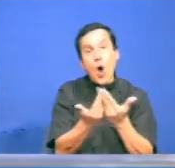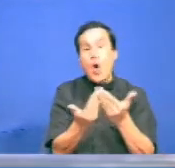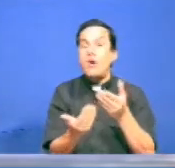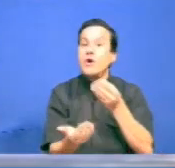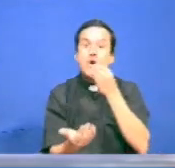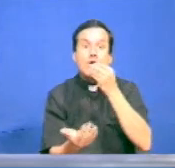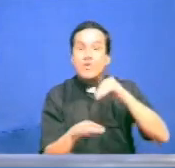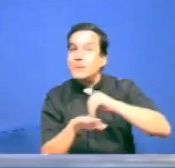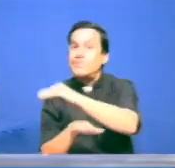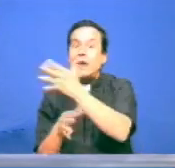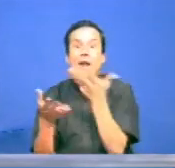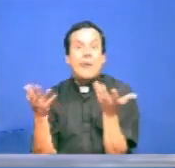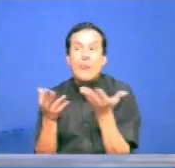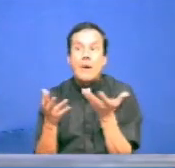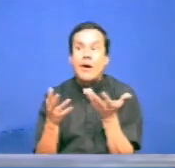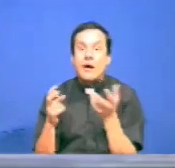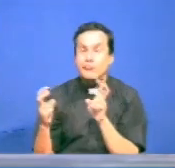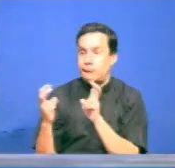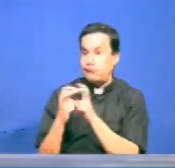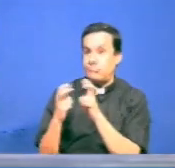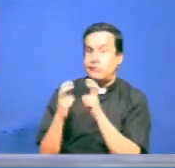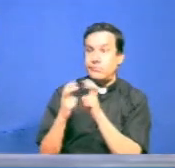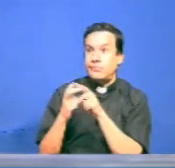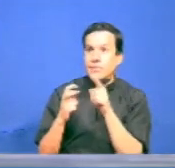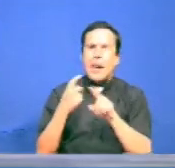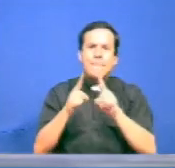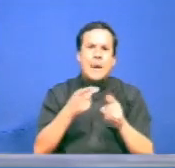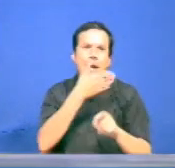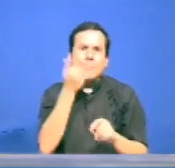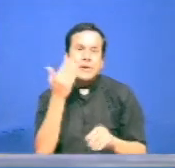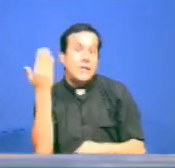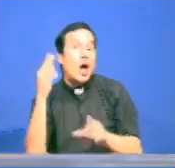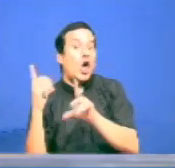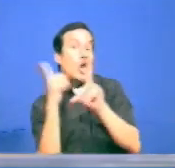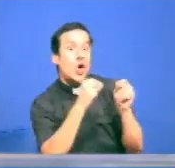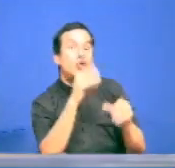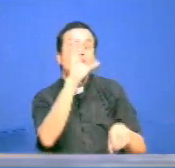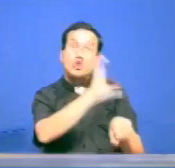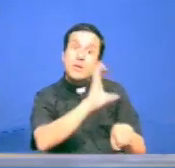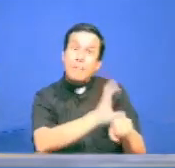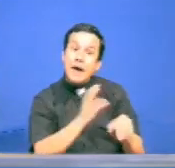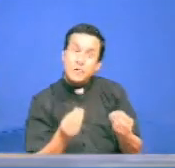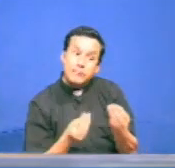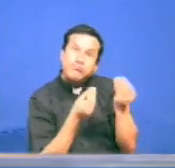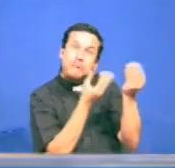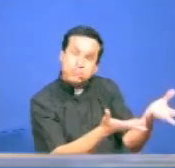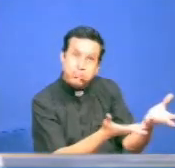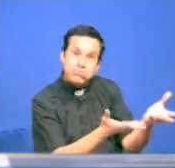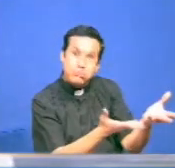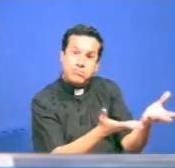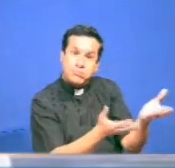is the nearest person, religious persons to you, the parish, the religious community,